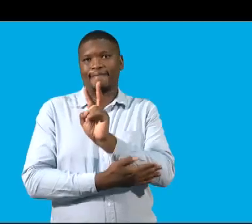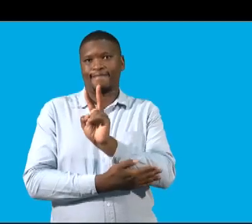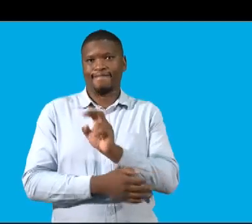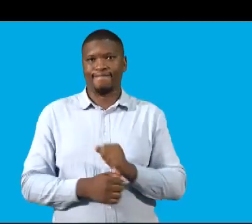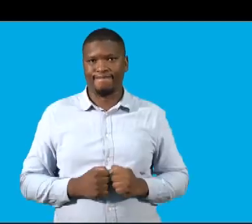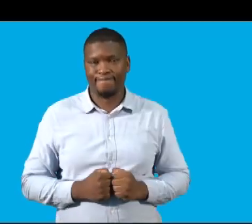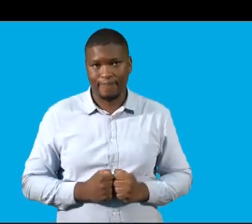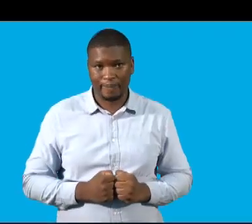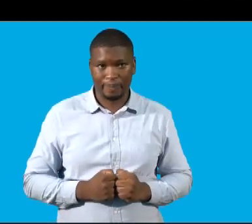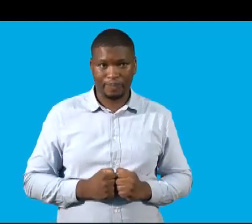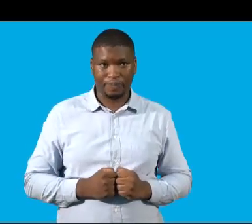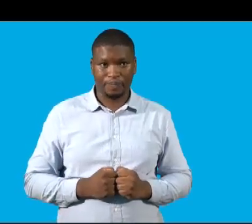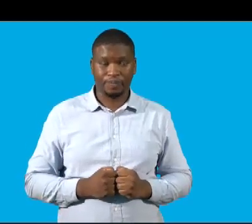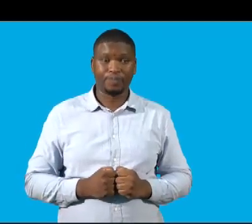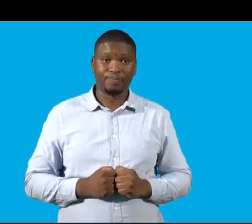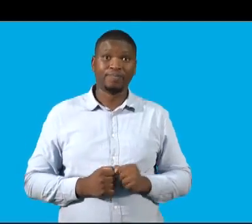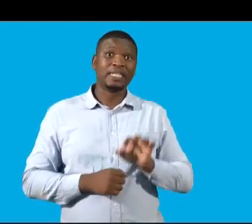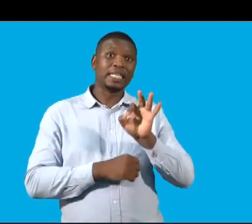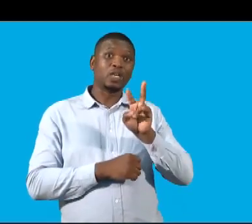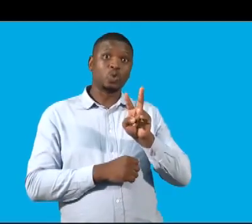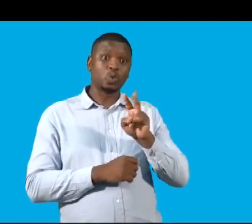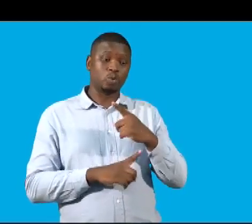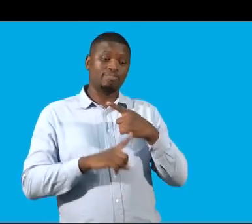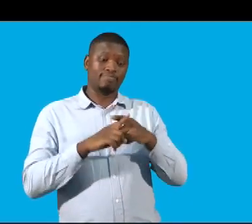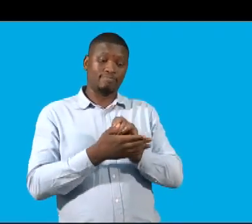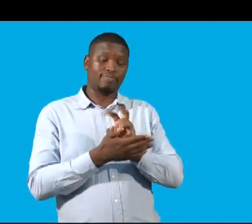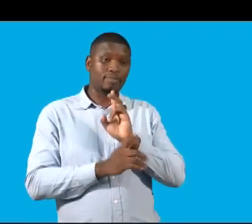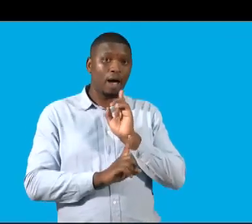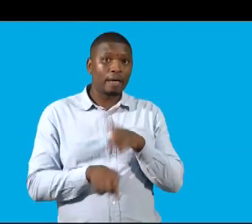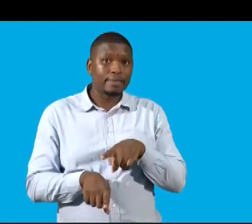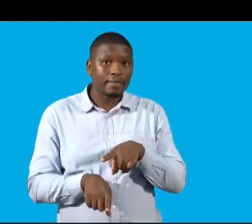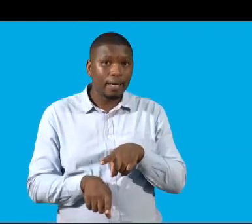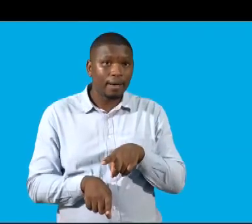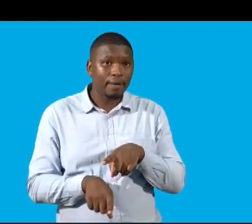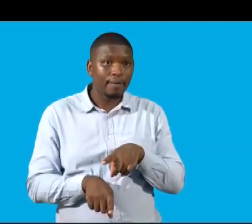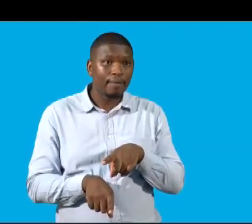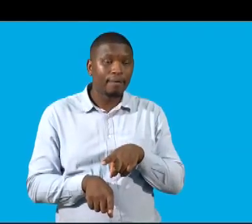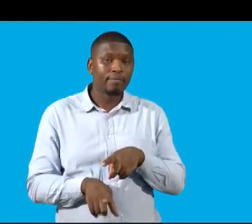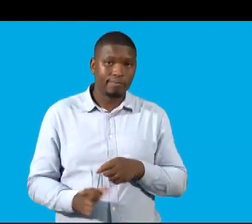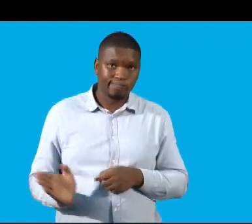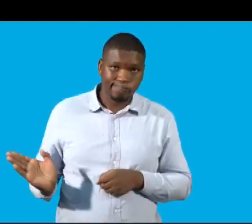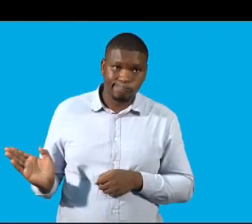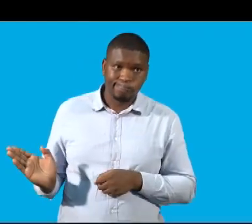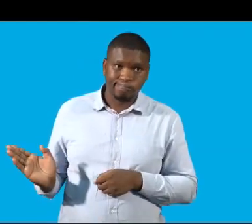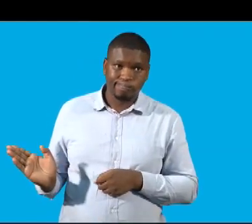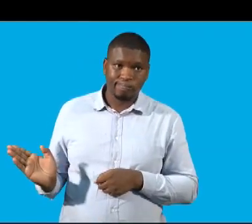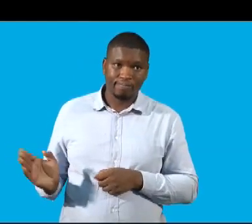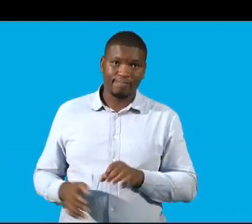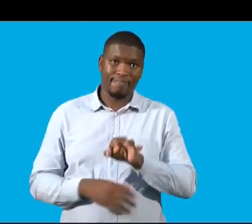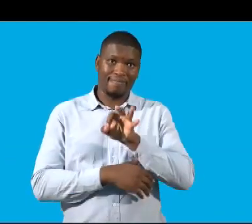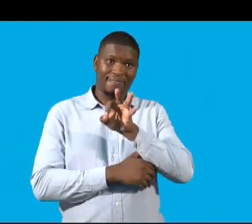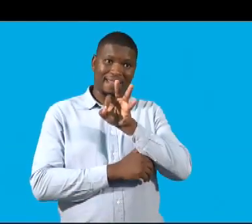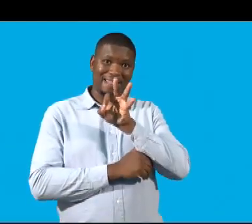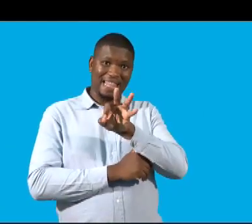multiplied by 12. And when we take 32 and multiply it by 12, the answer that we get there is going to be